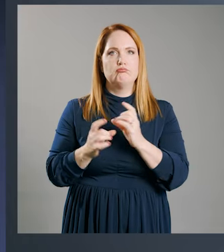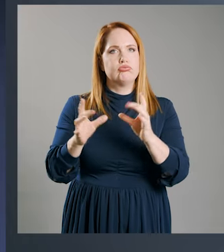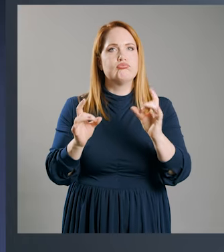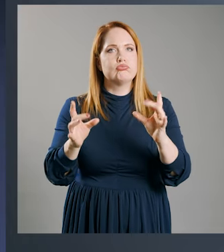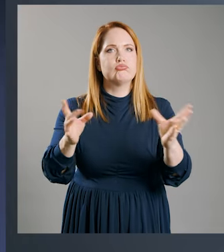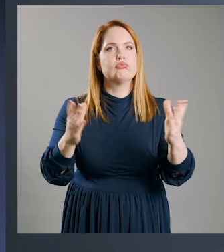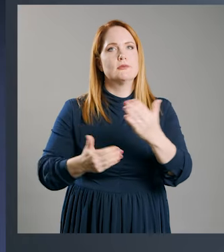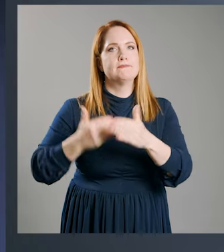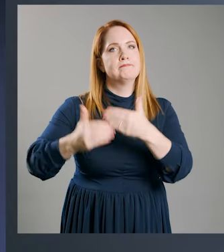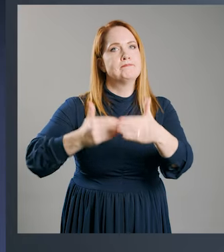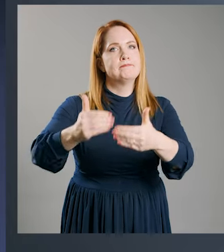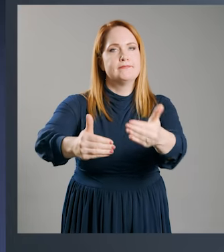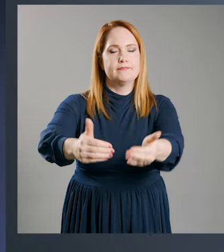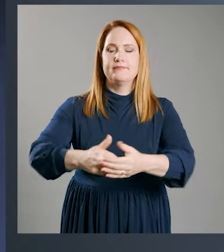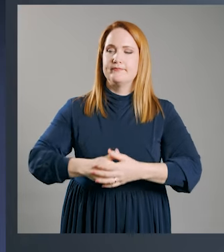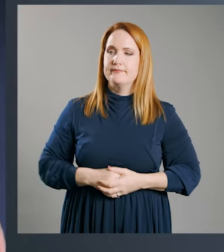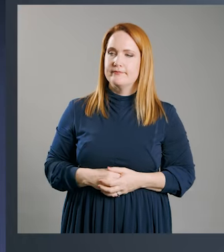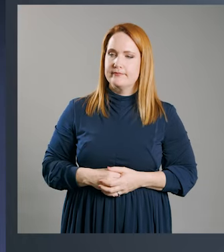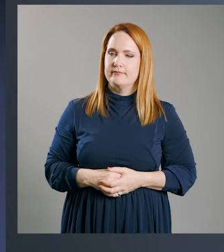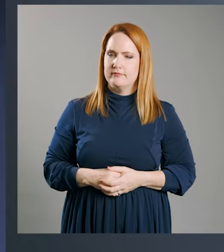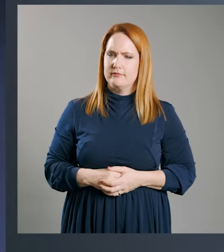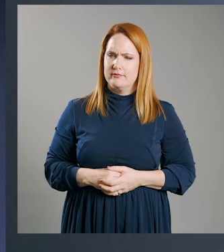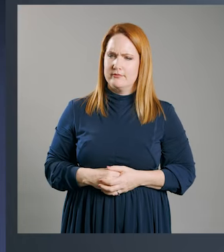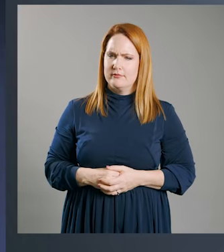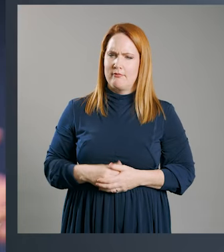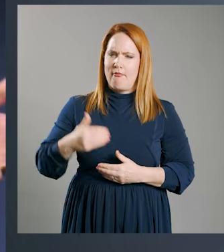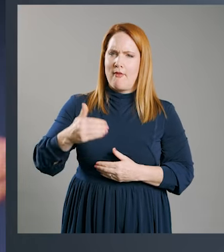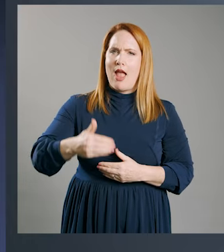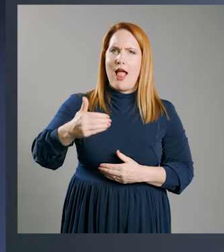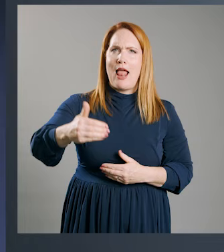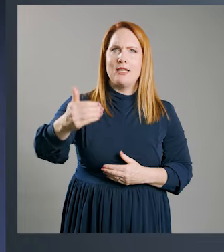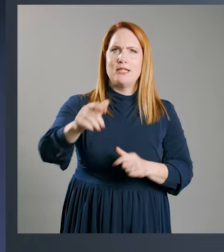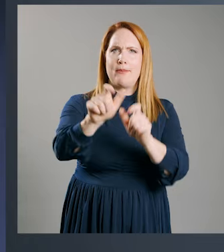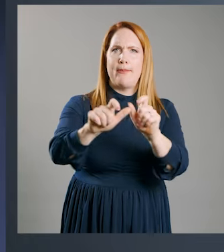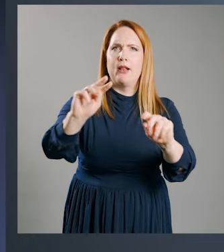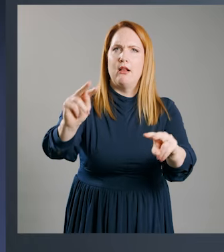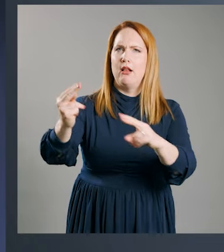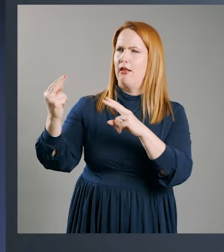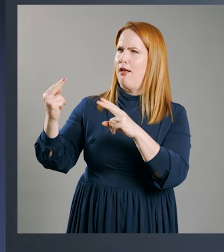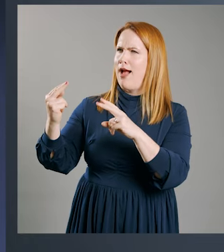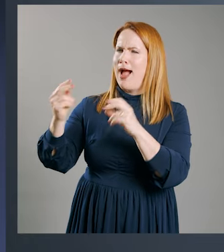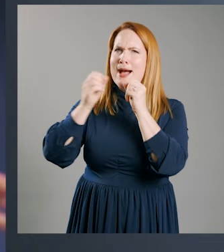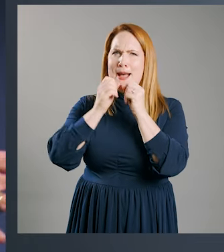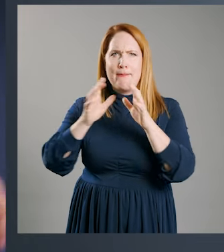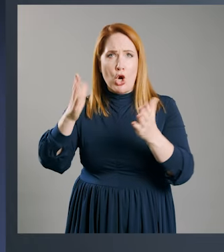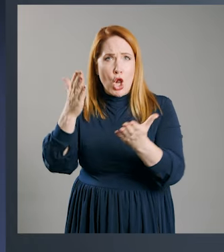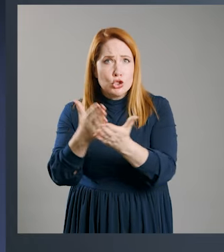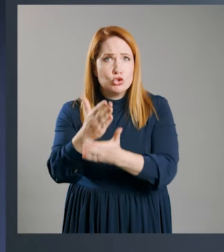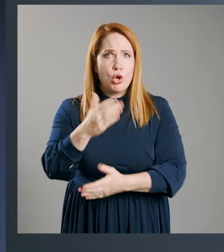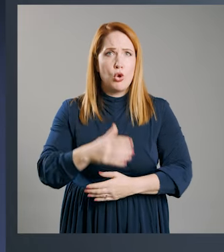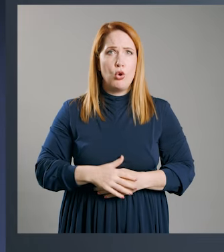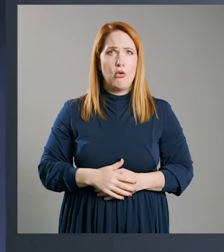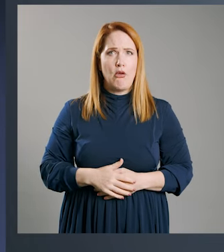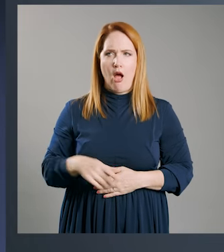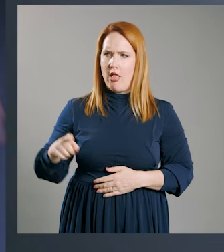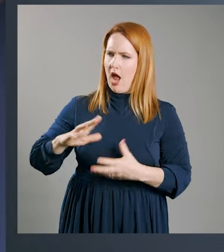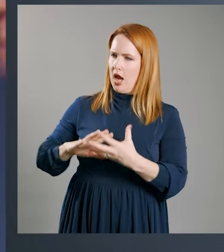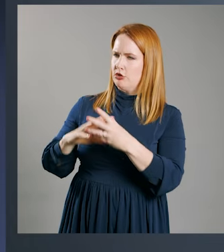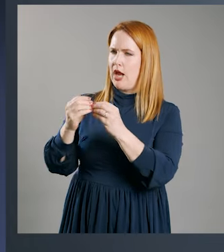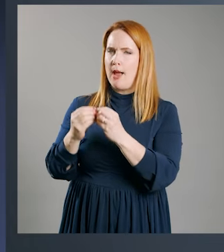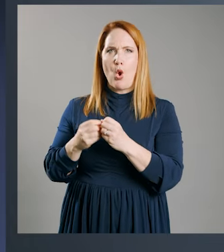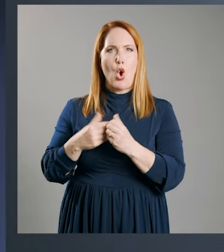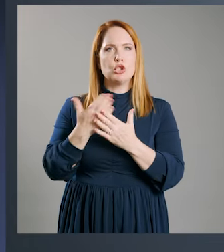Literally. And over the ages, people have questioned those miracles. Are the miracles even true? Were